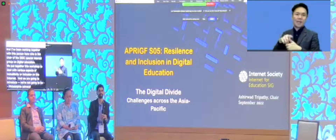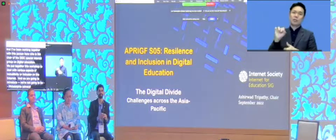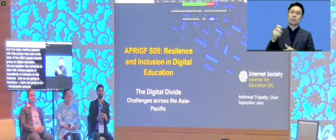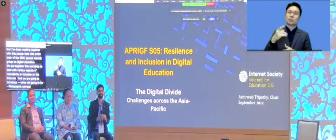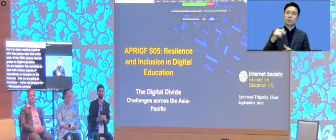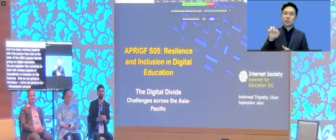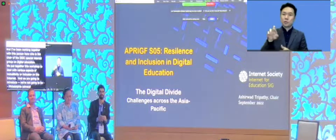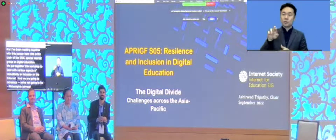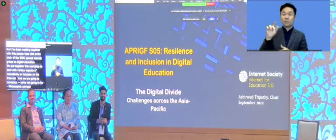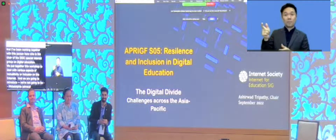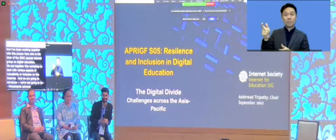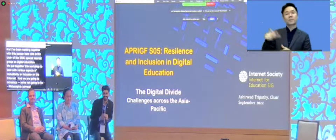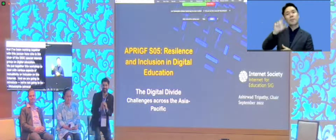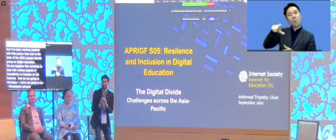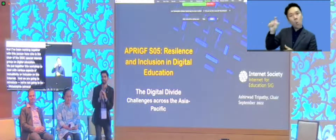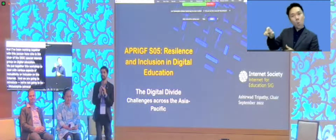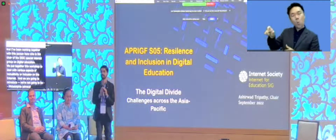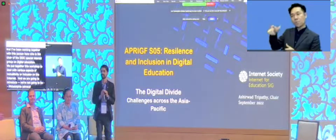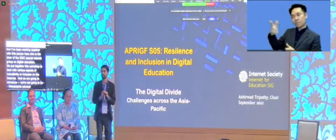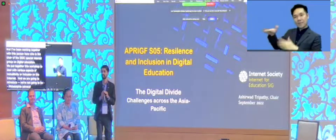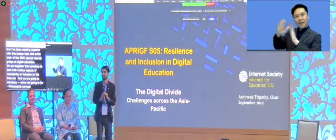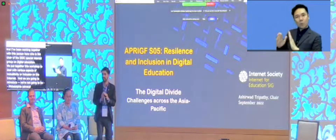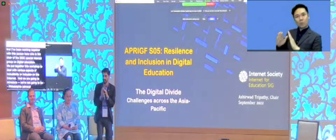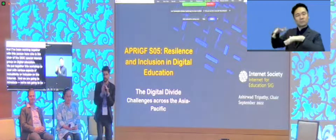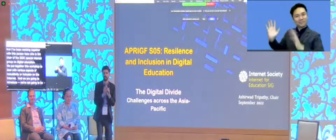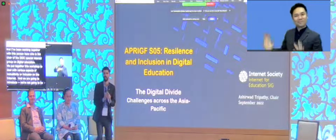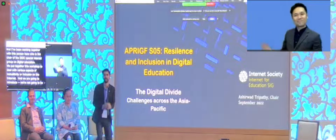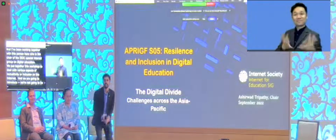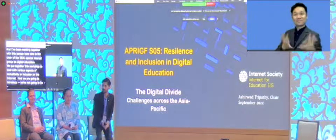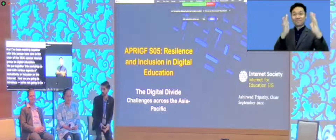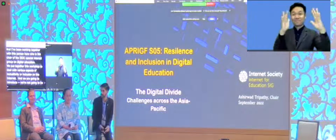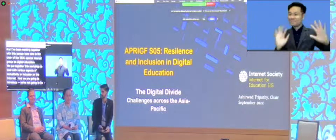Nepal, who is one of